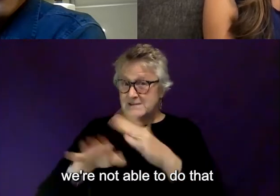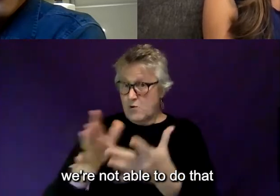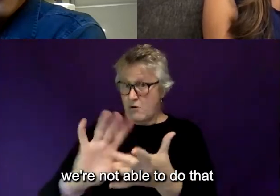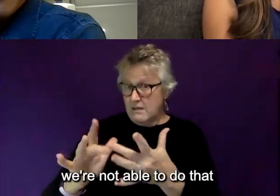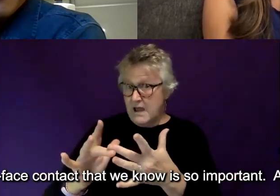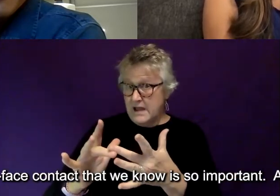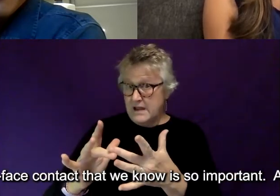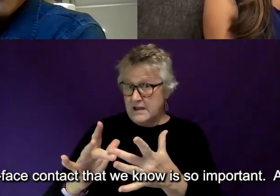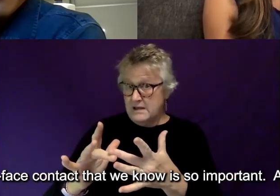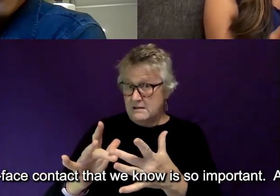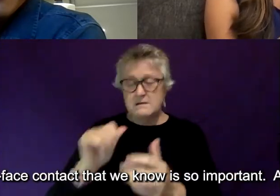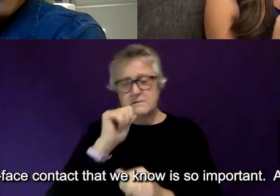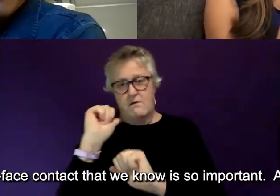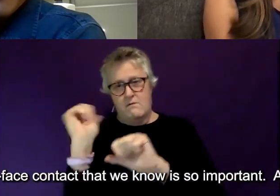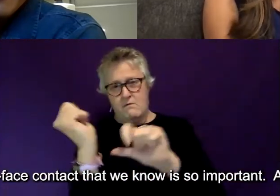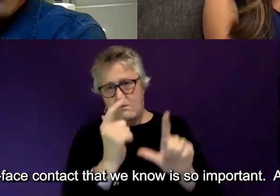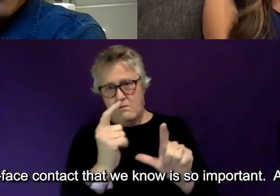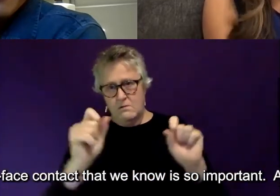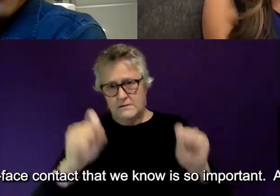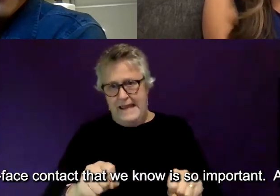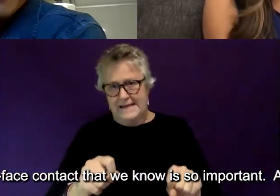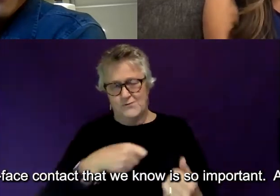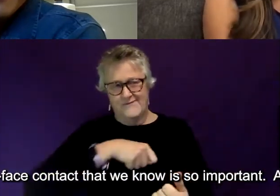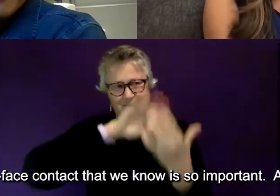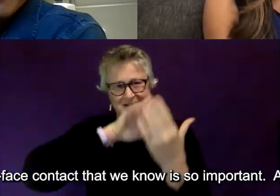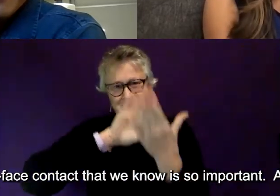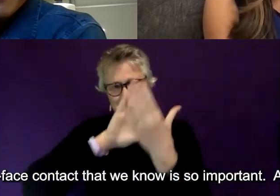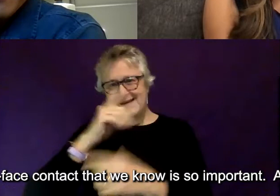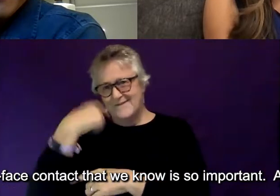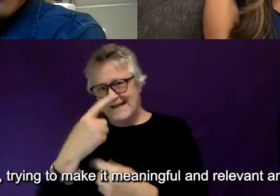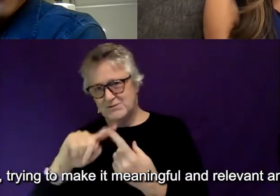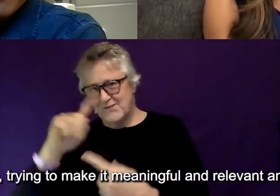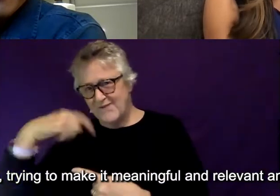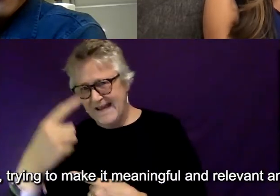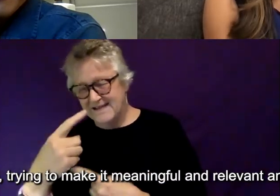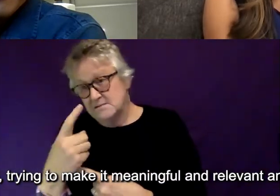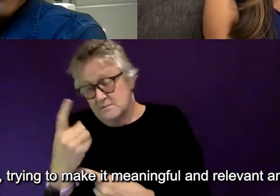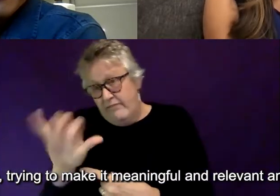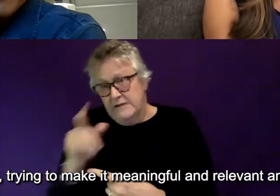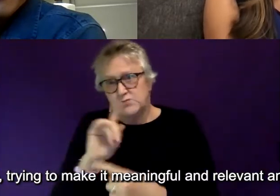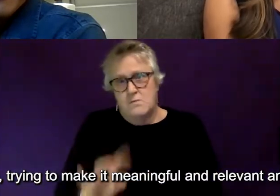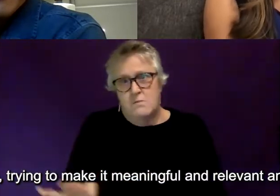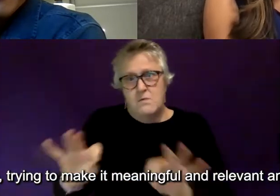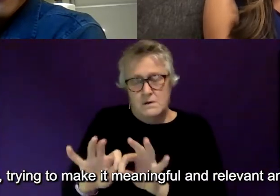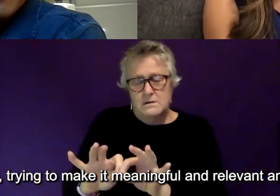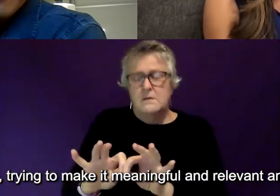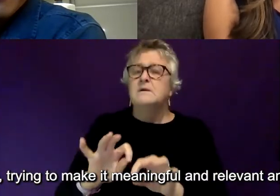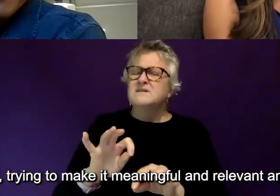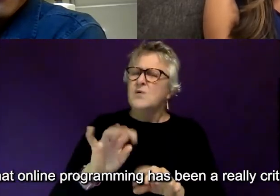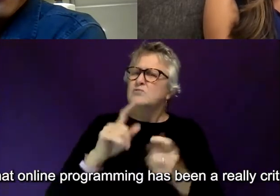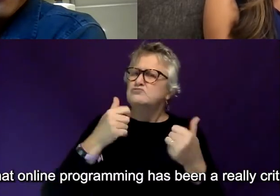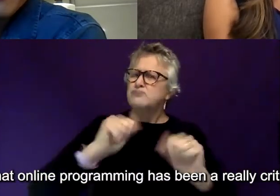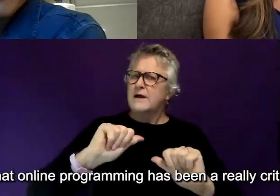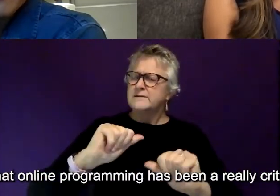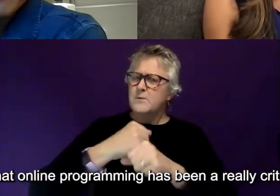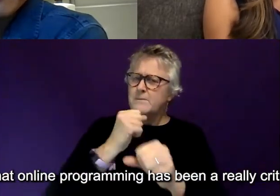able to do that face-to-face contact that we know is so important. And so trying to make it meaningful and